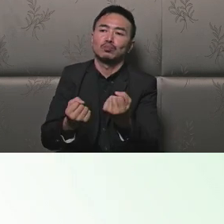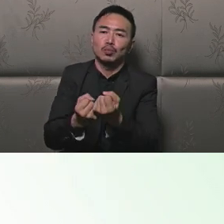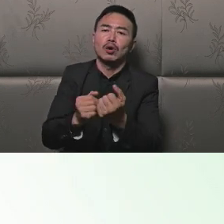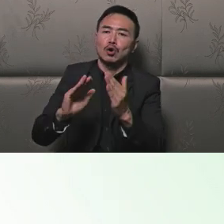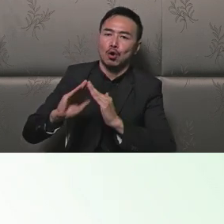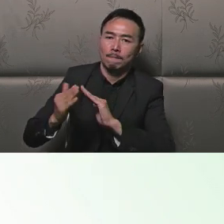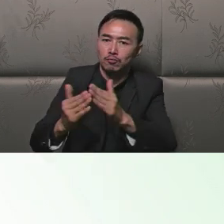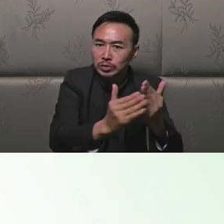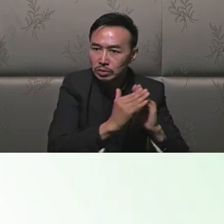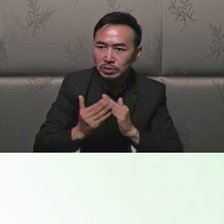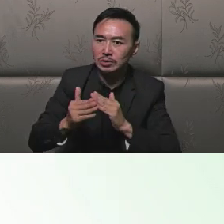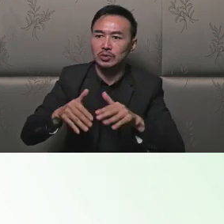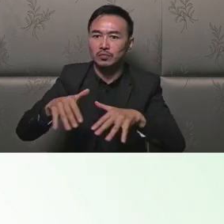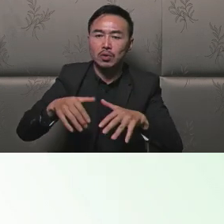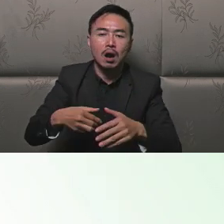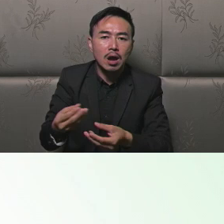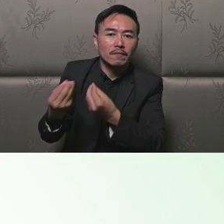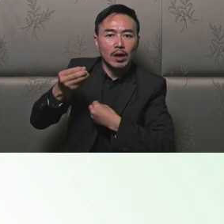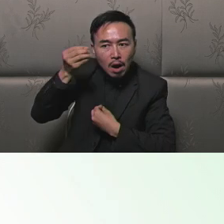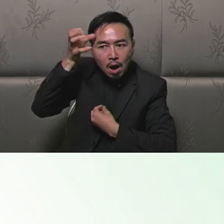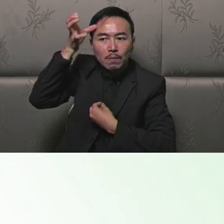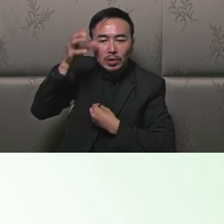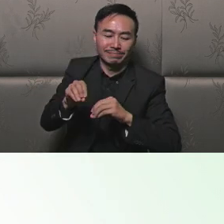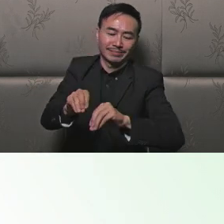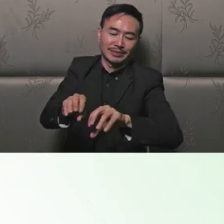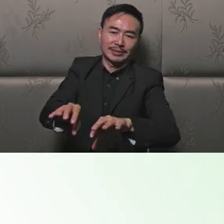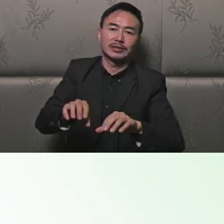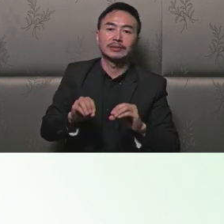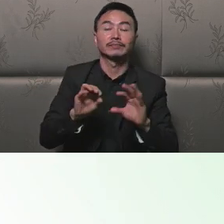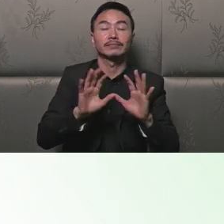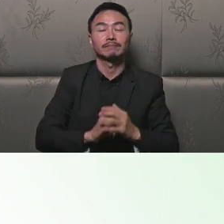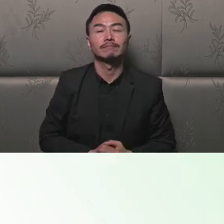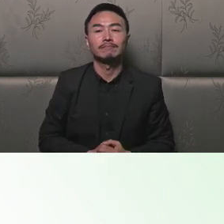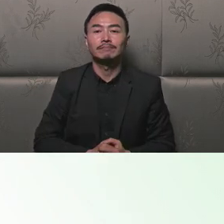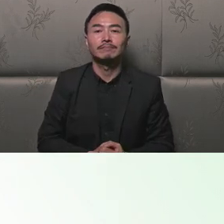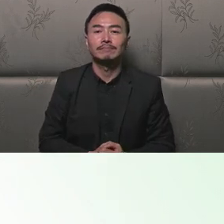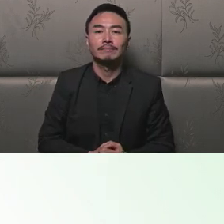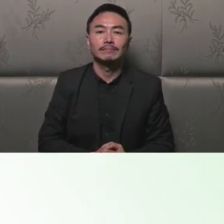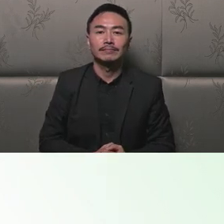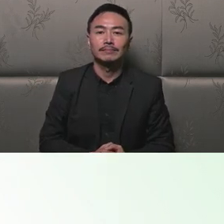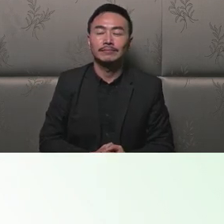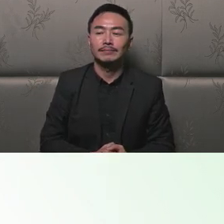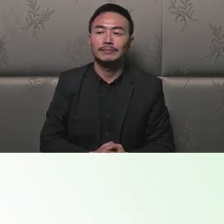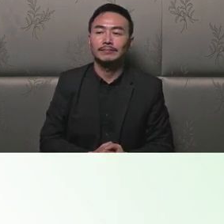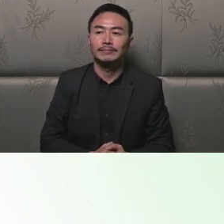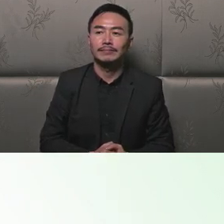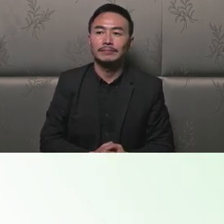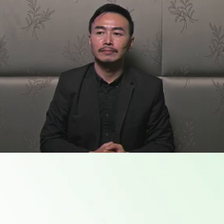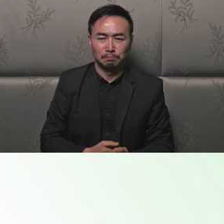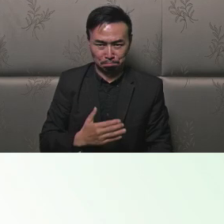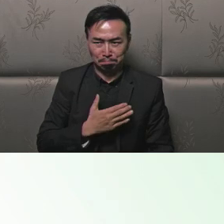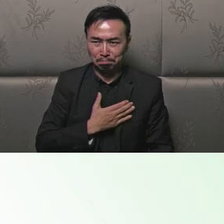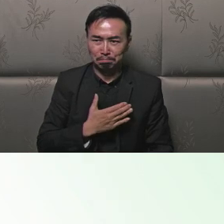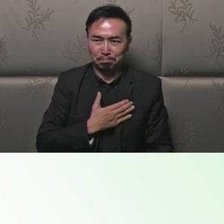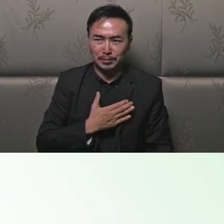a very historic date for the Philippines, and in support to